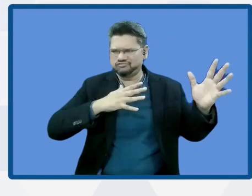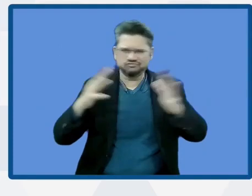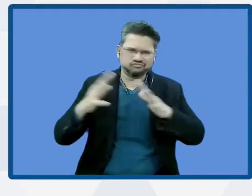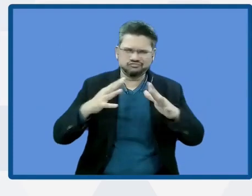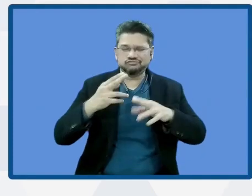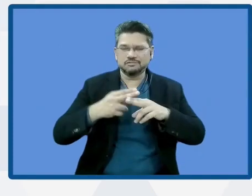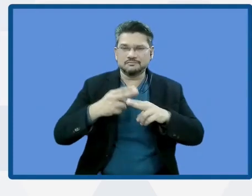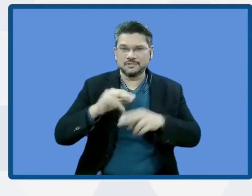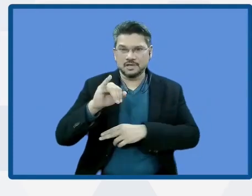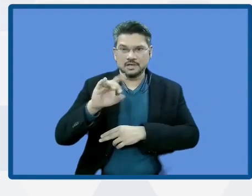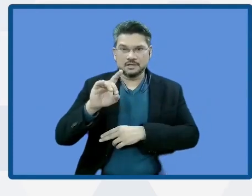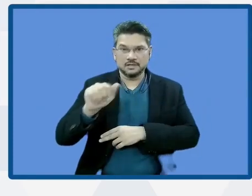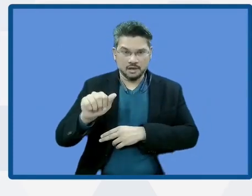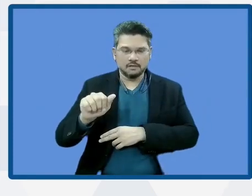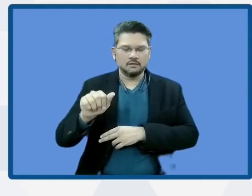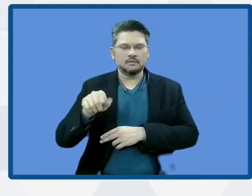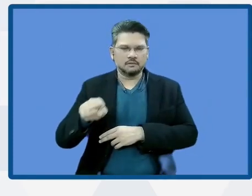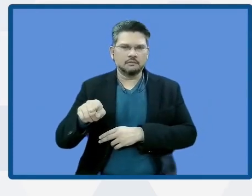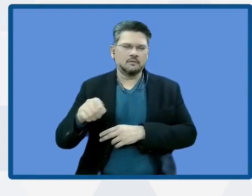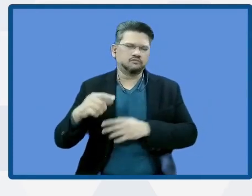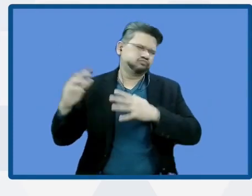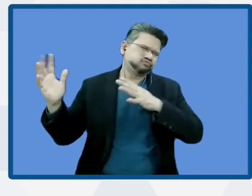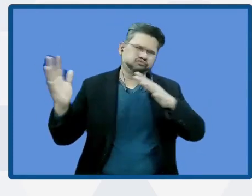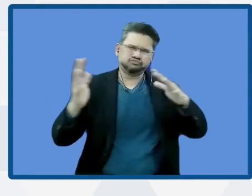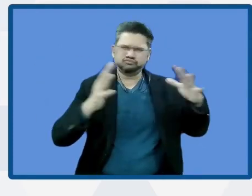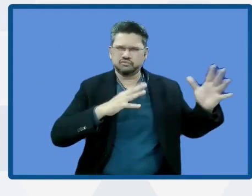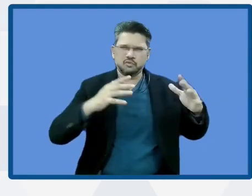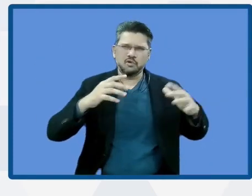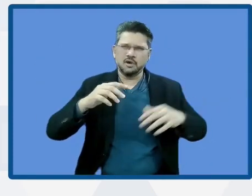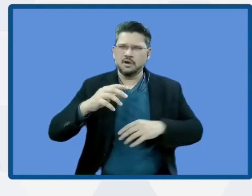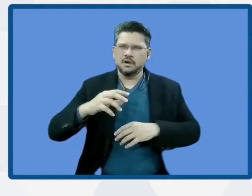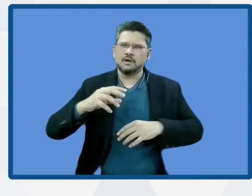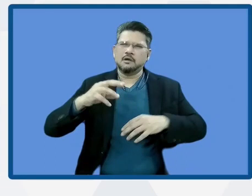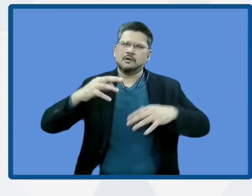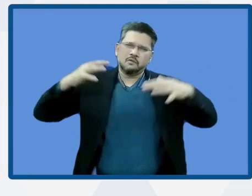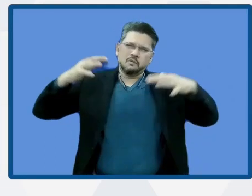thalweg, or overflowing of the river, left us with